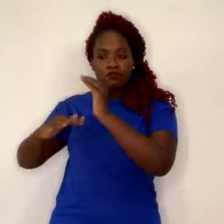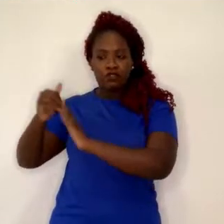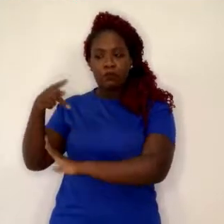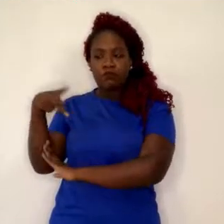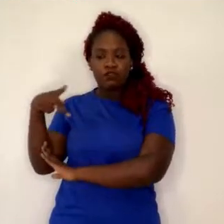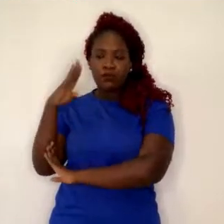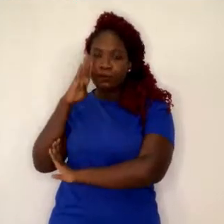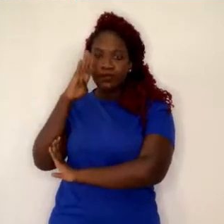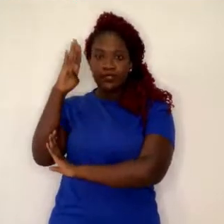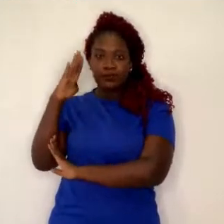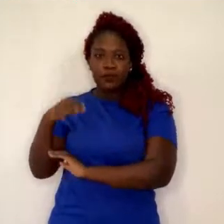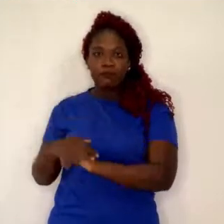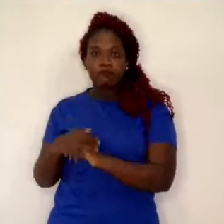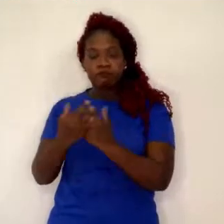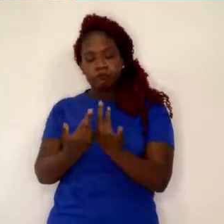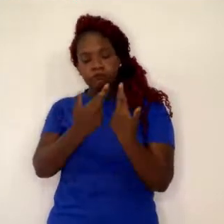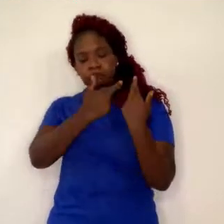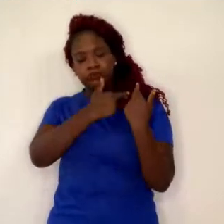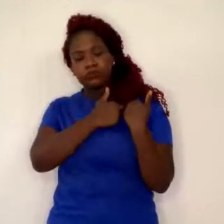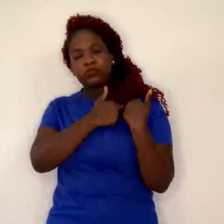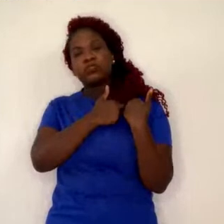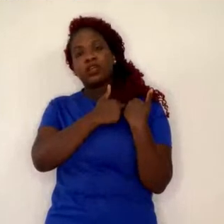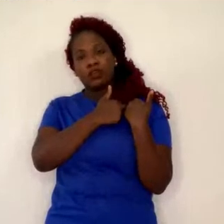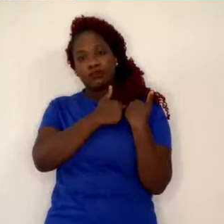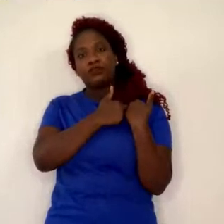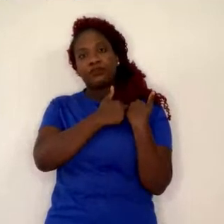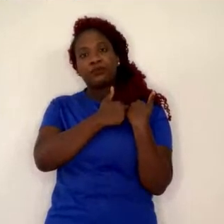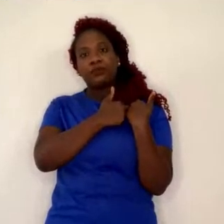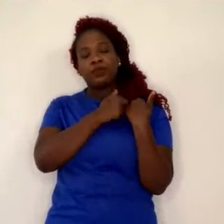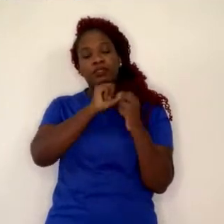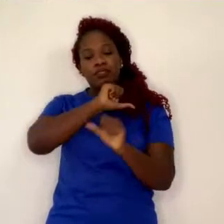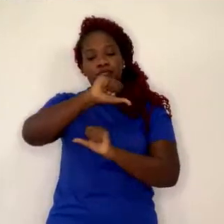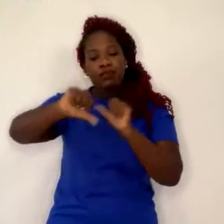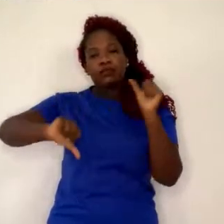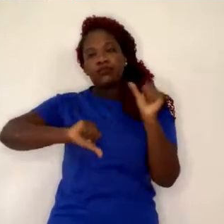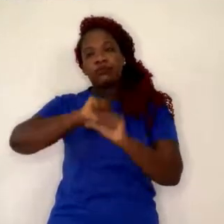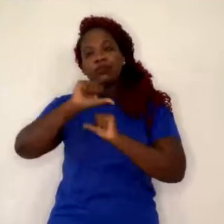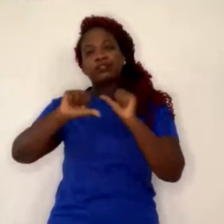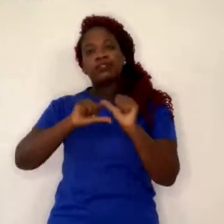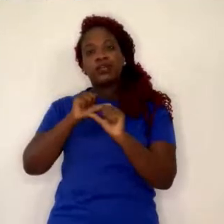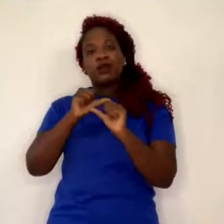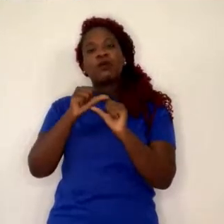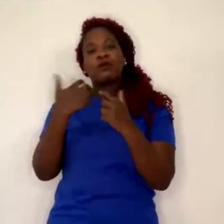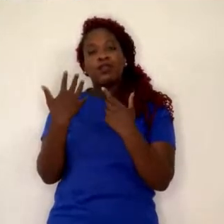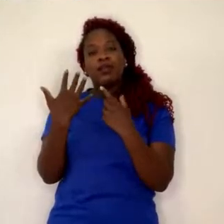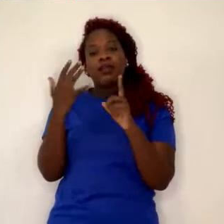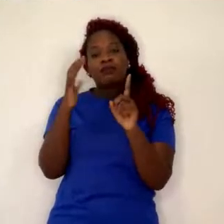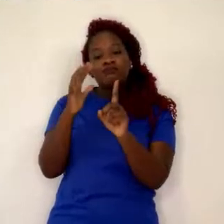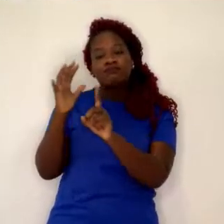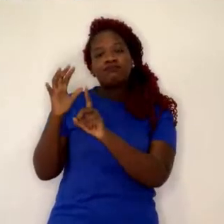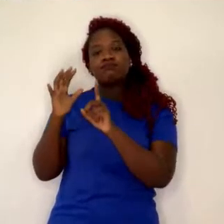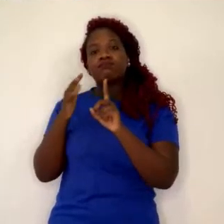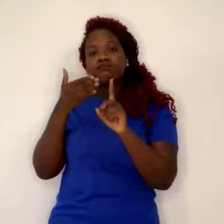classroom settings have always been a priority, always committed with an ideal of